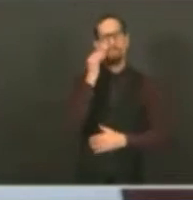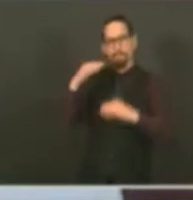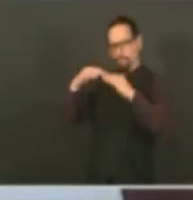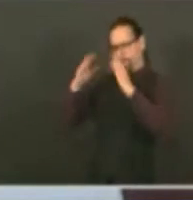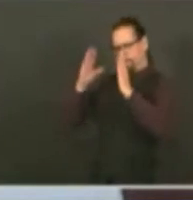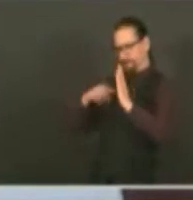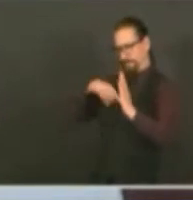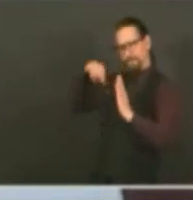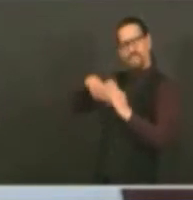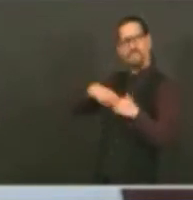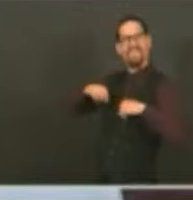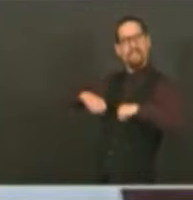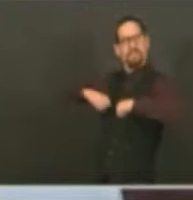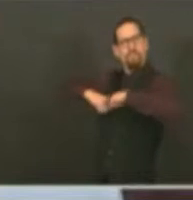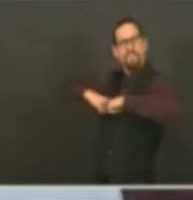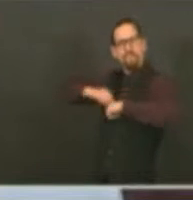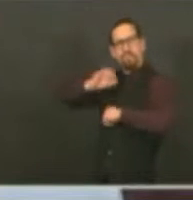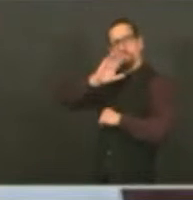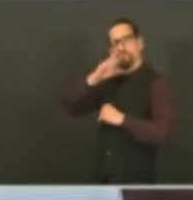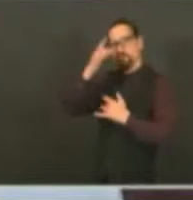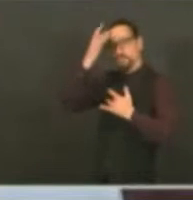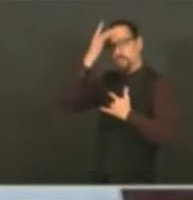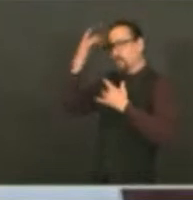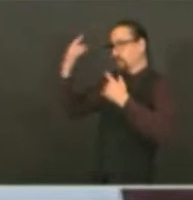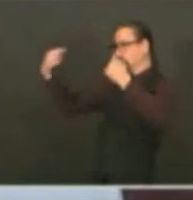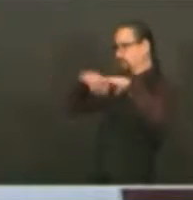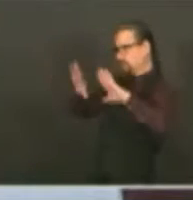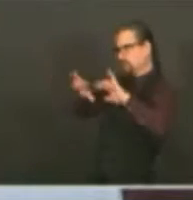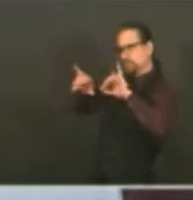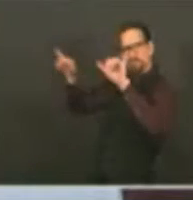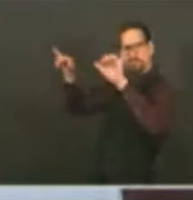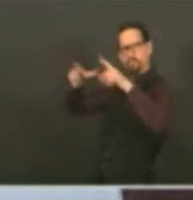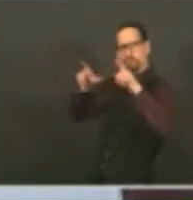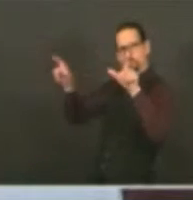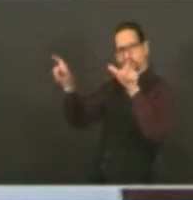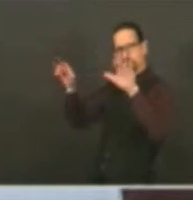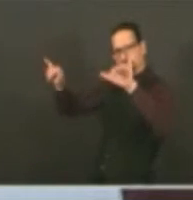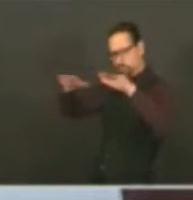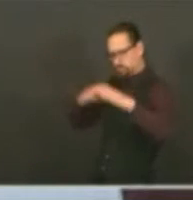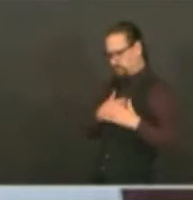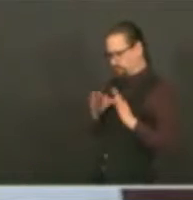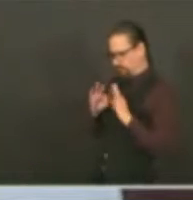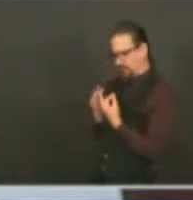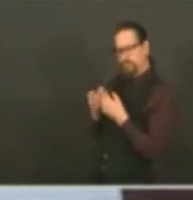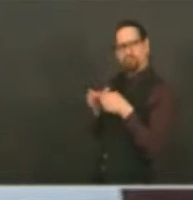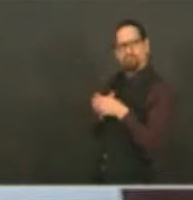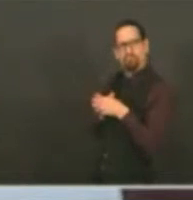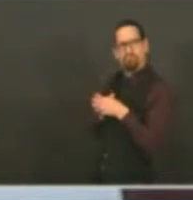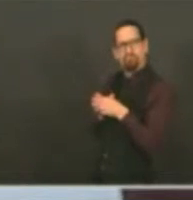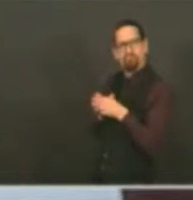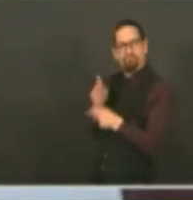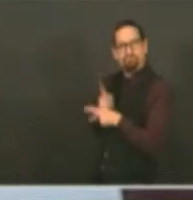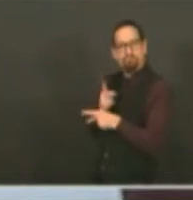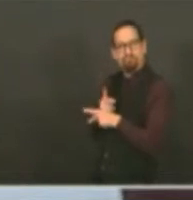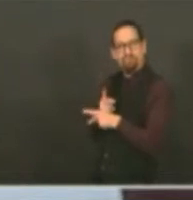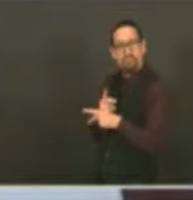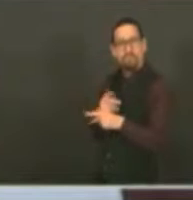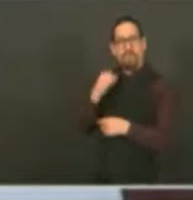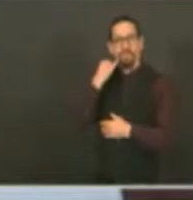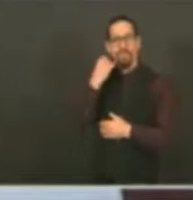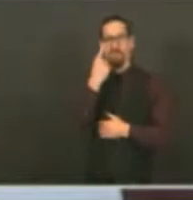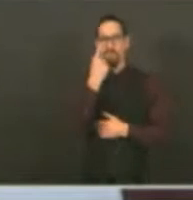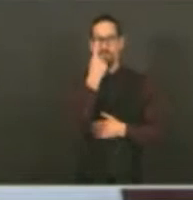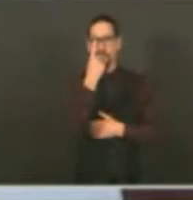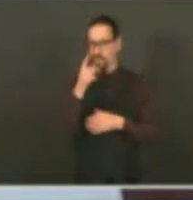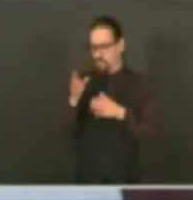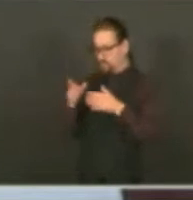The reality is once one person in your house who you live with gets COVID, it's